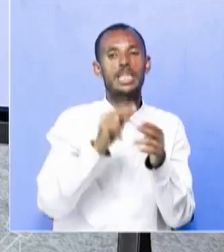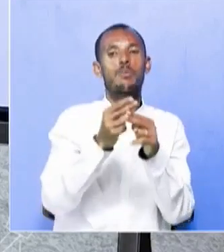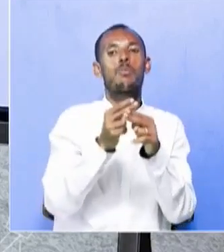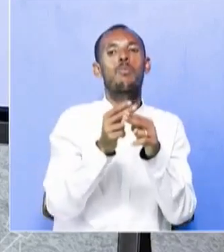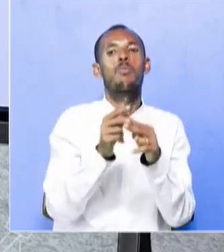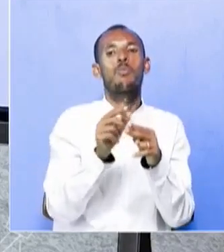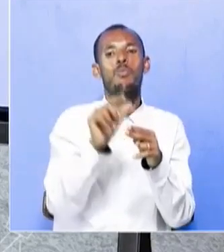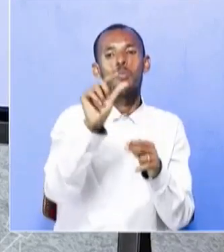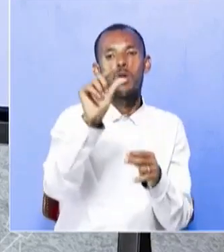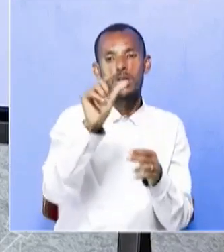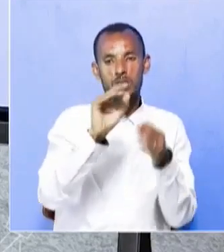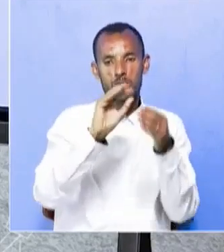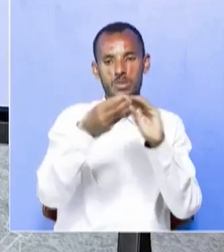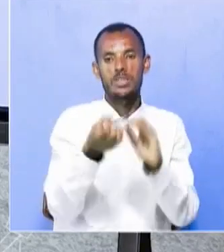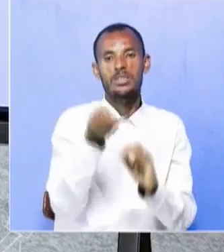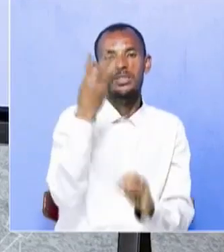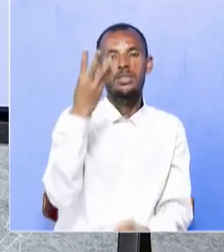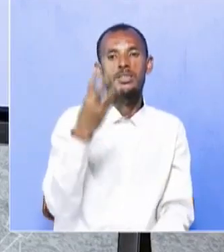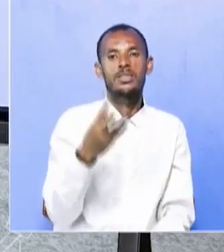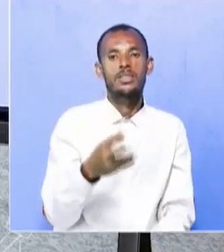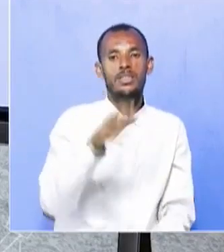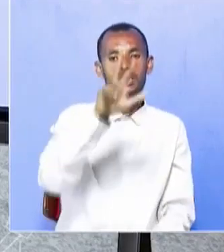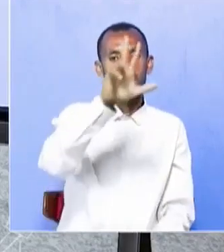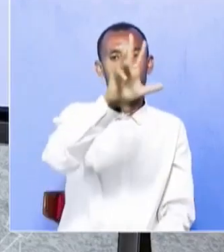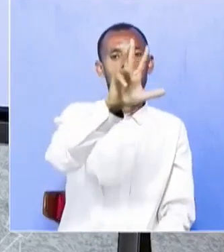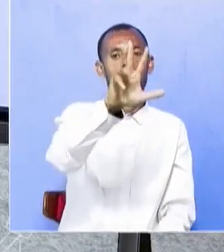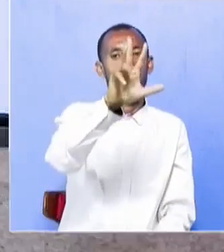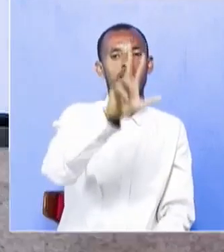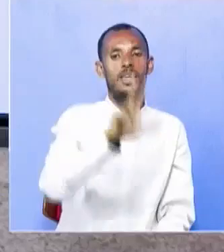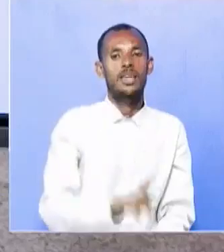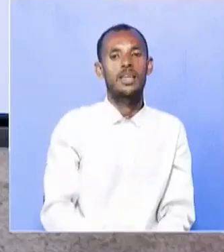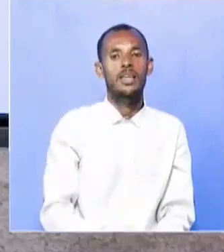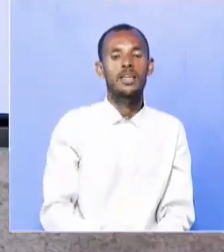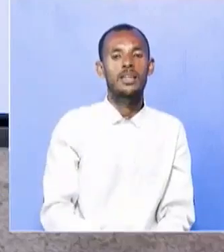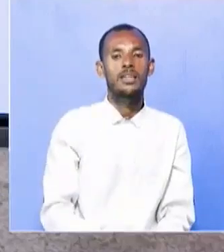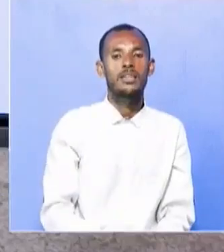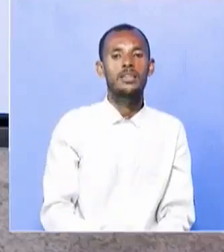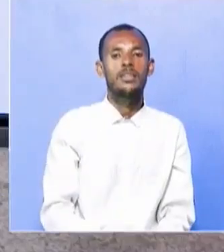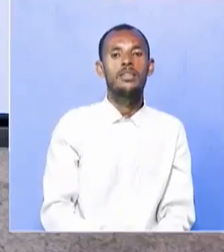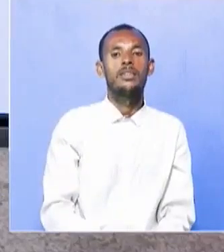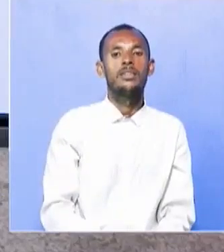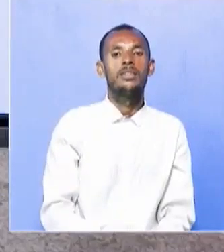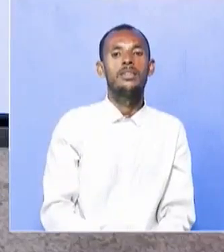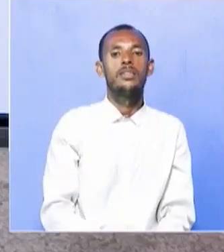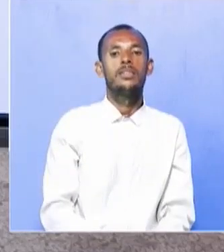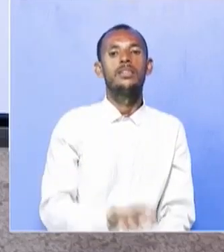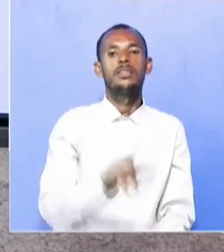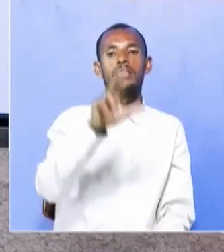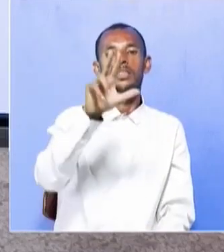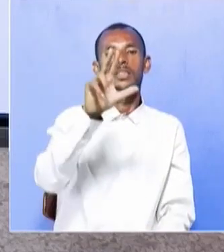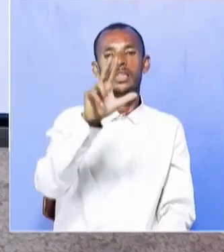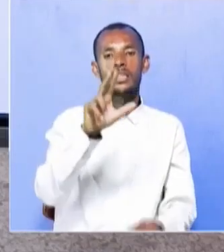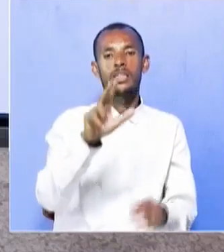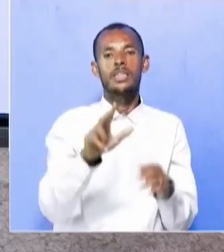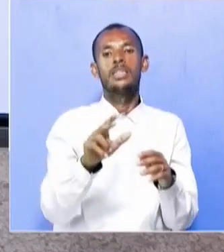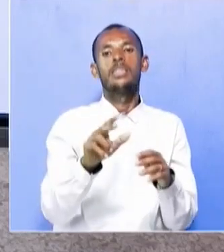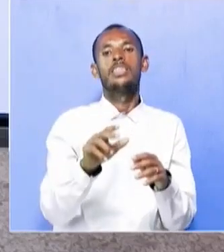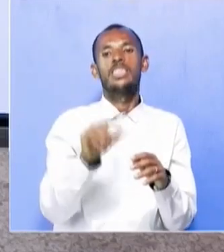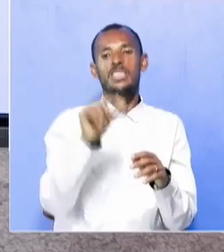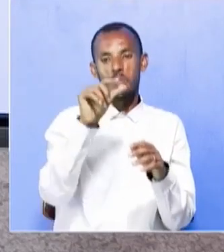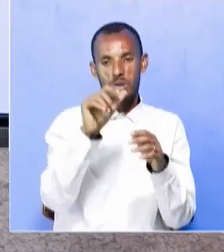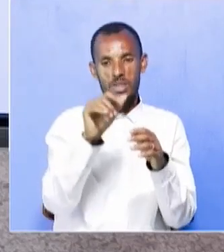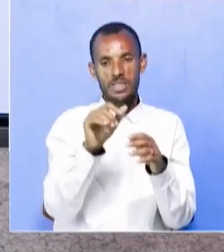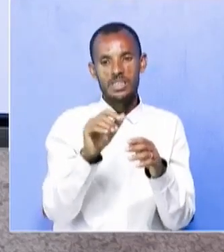one here is 3, okay? 3 over the smallest one